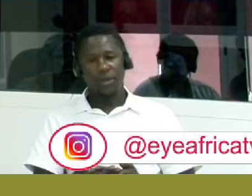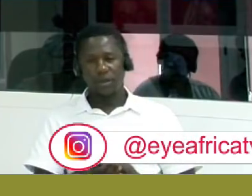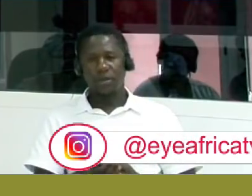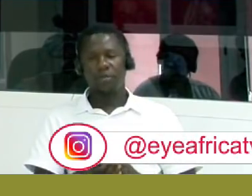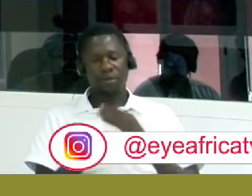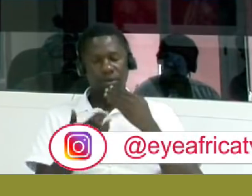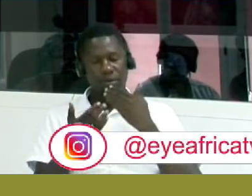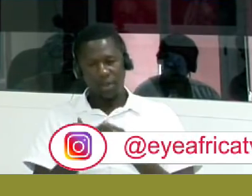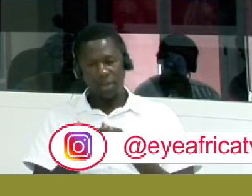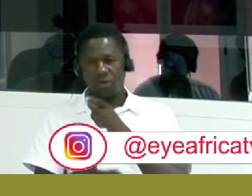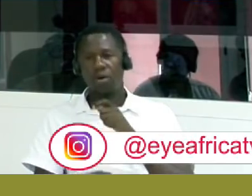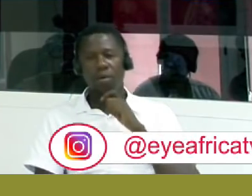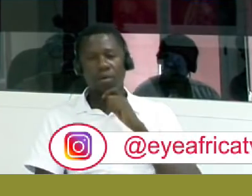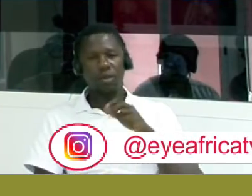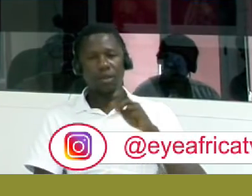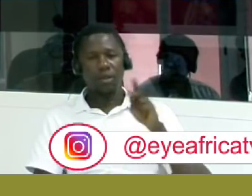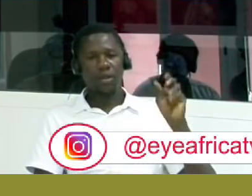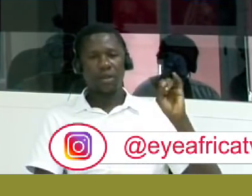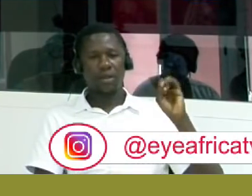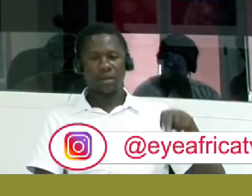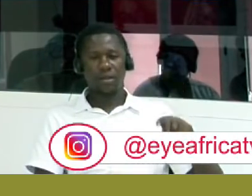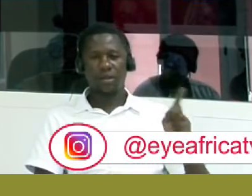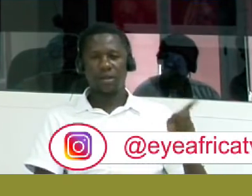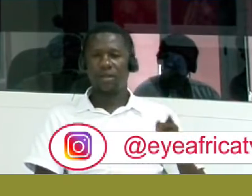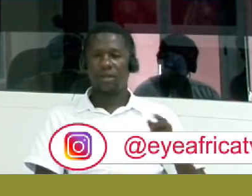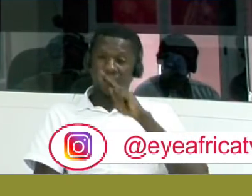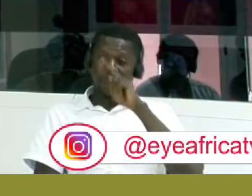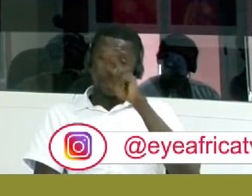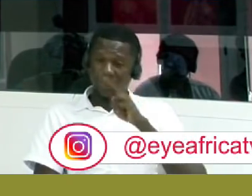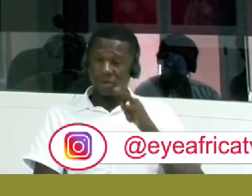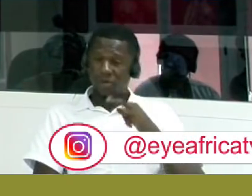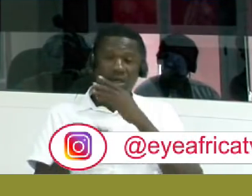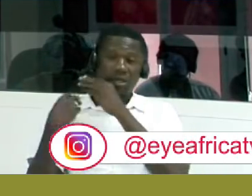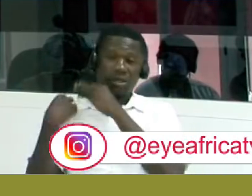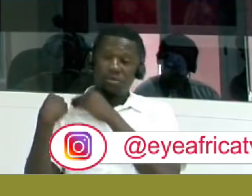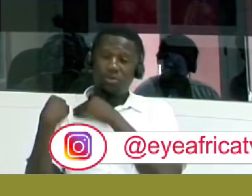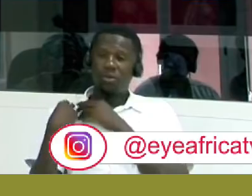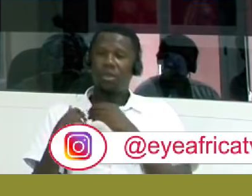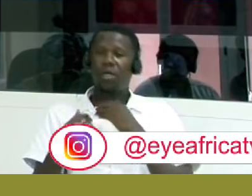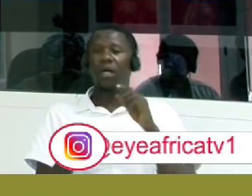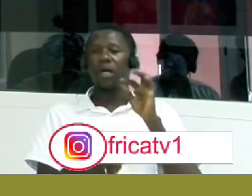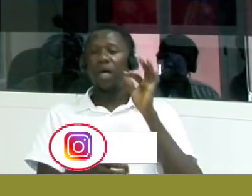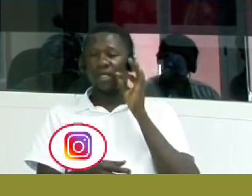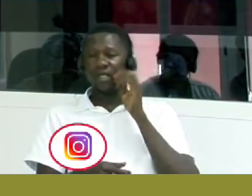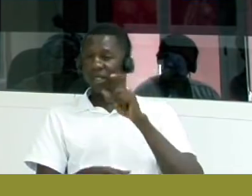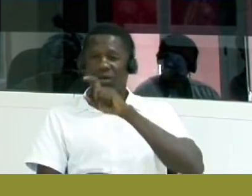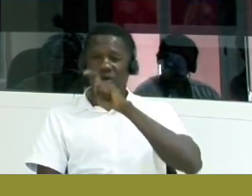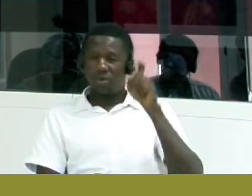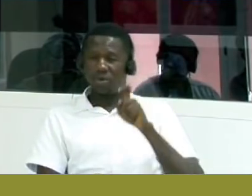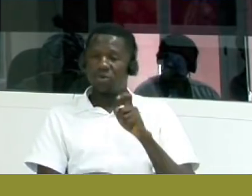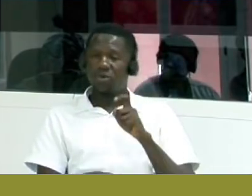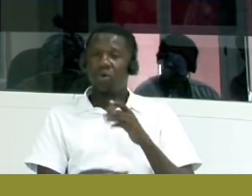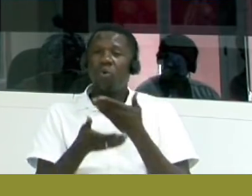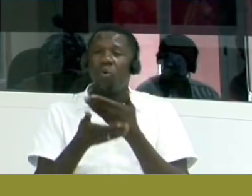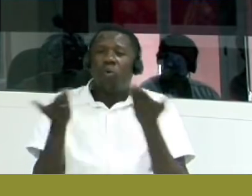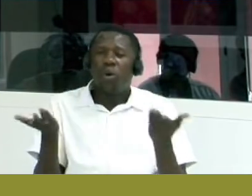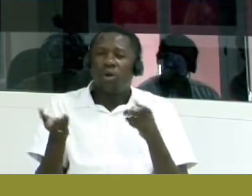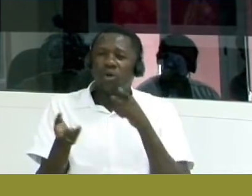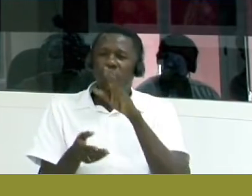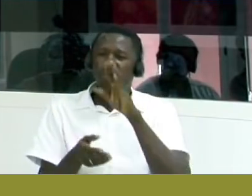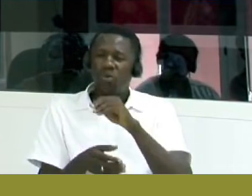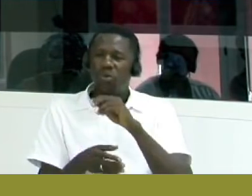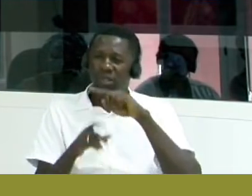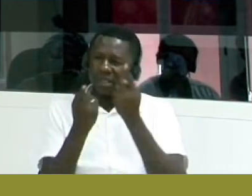This is a national responsibility. Answer the questions. why did you do the things that you